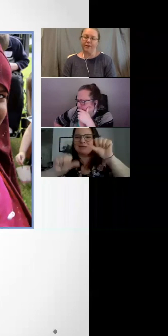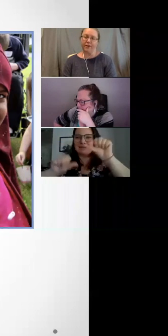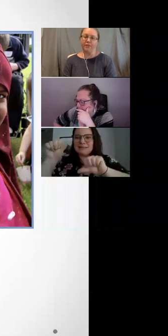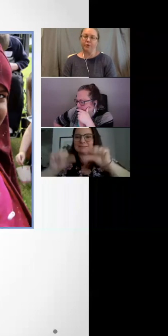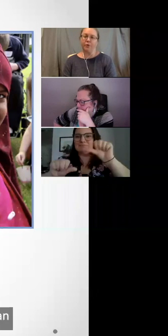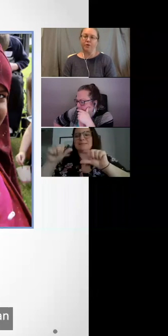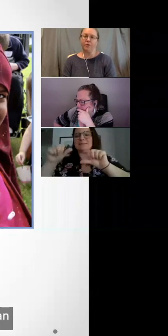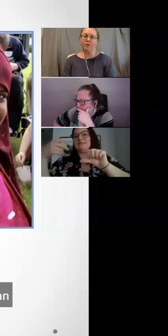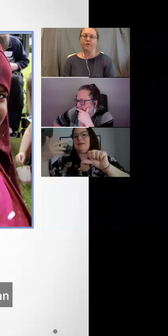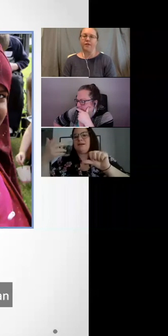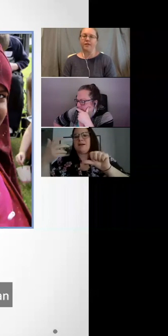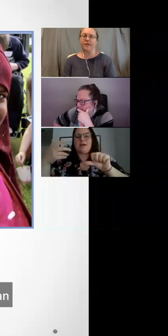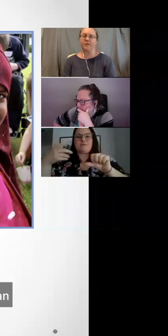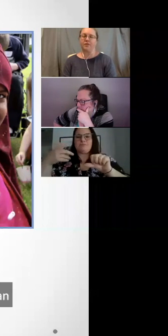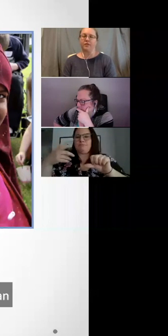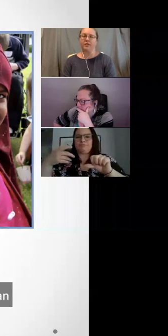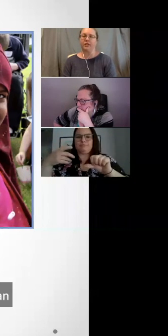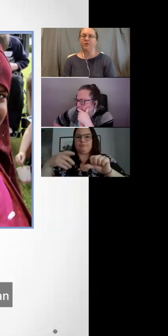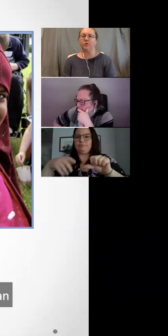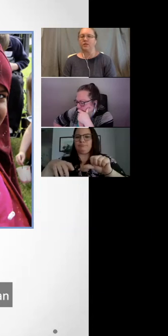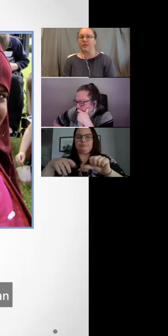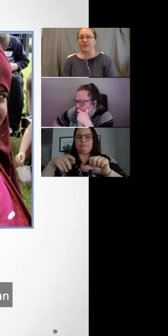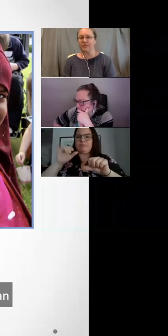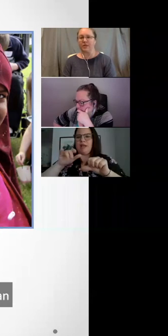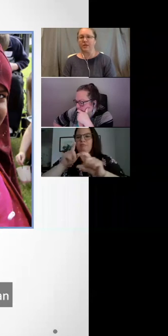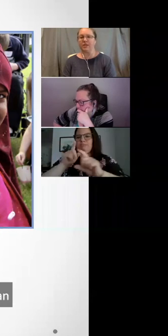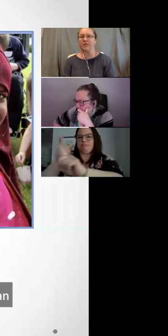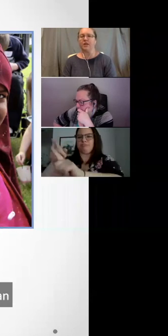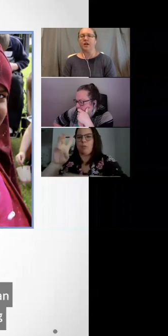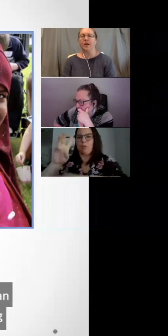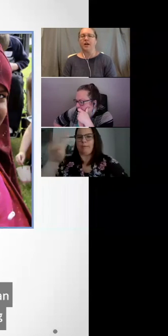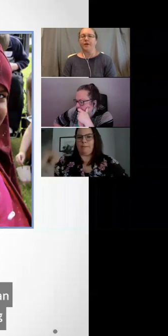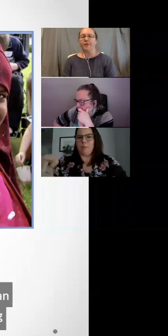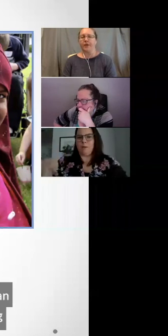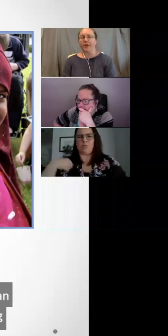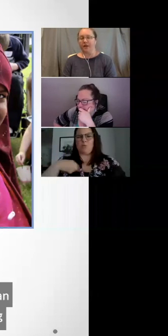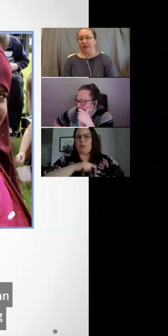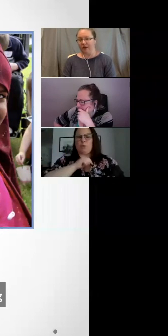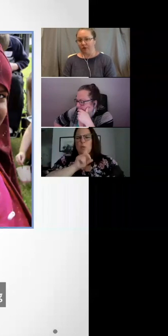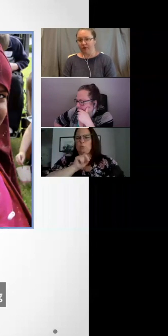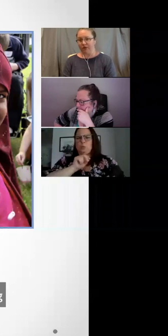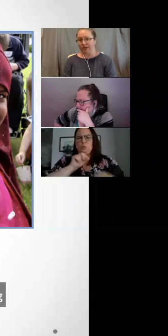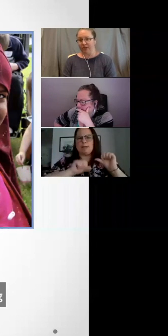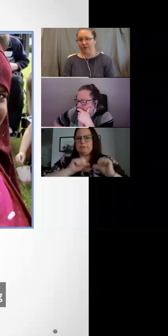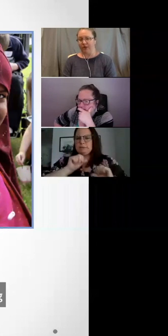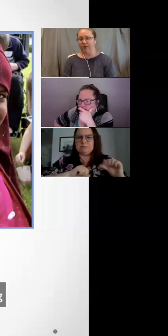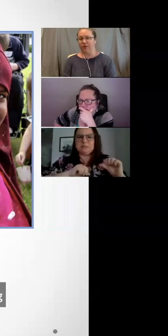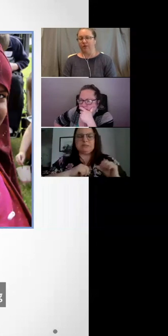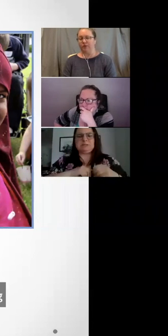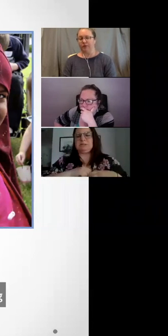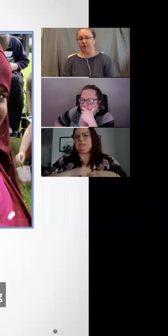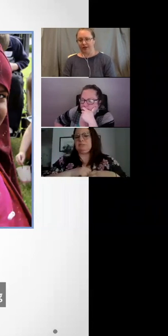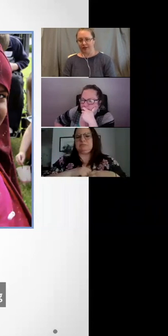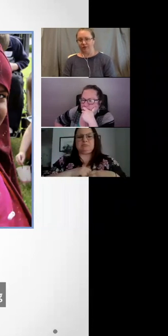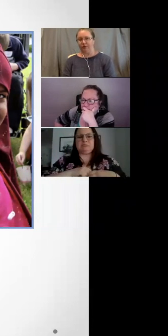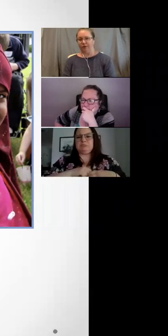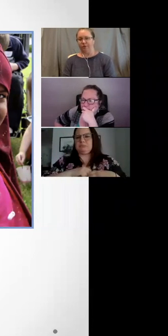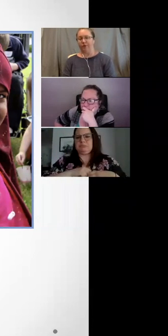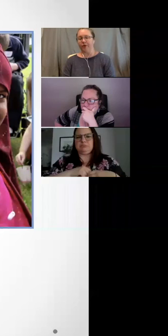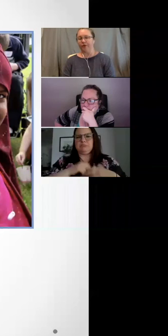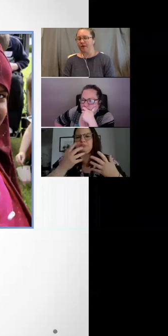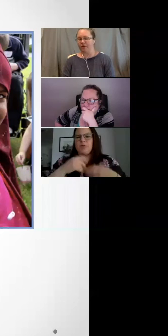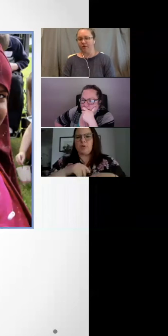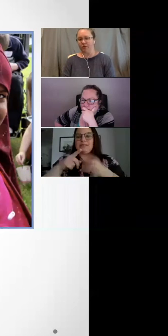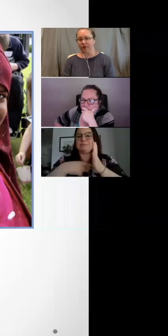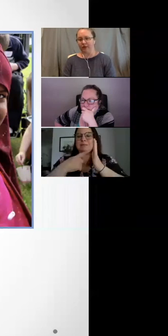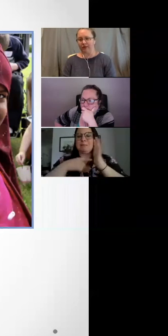health support, whether that's counseling or assessments, and in which case we rely on the well-being